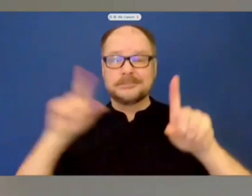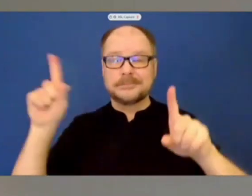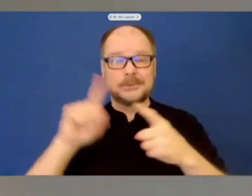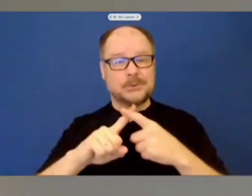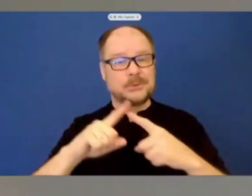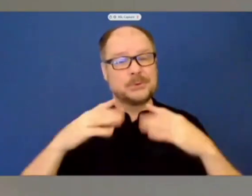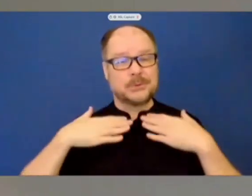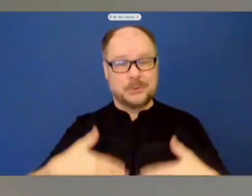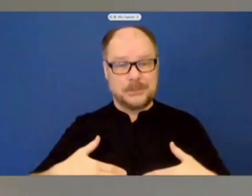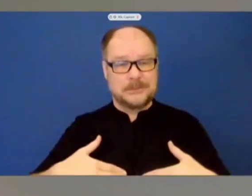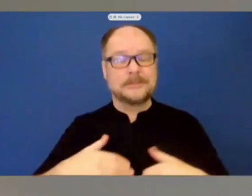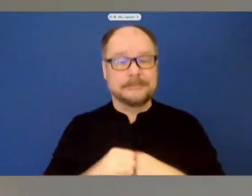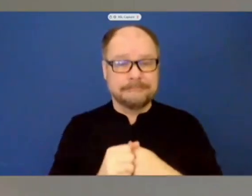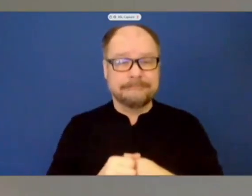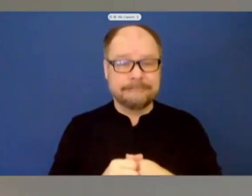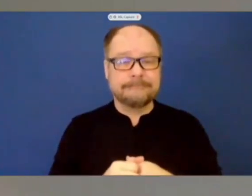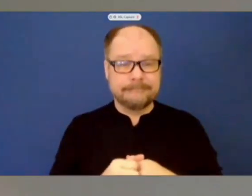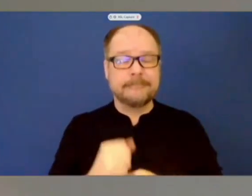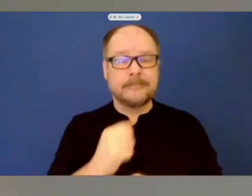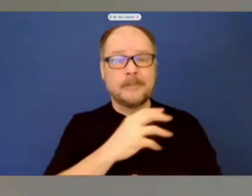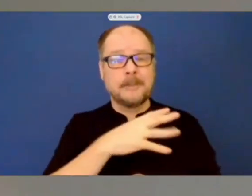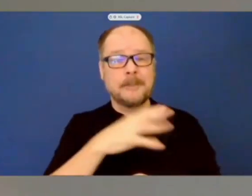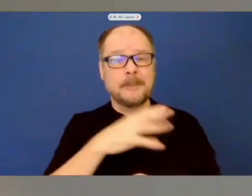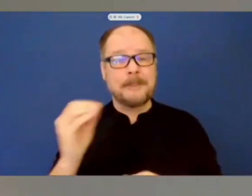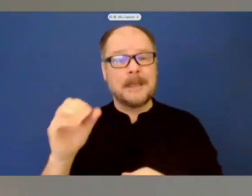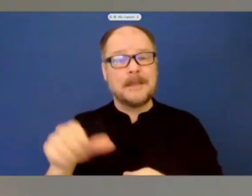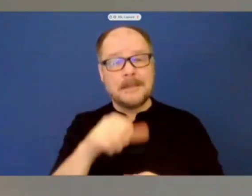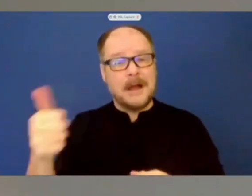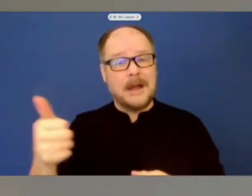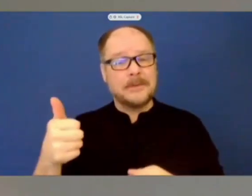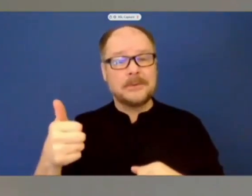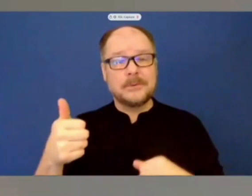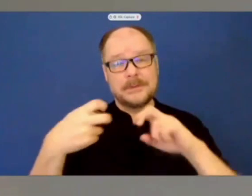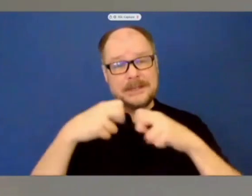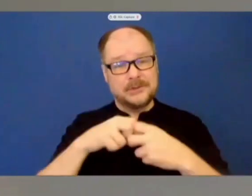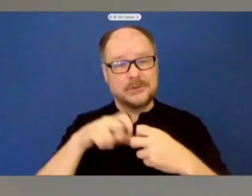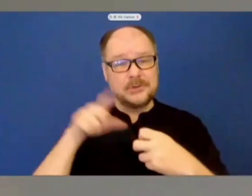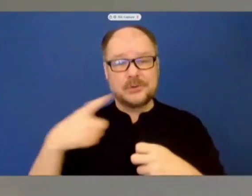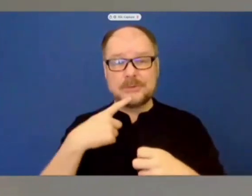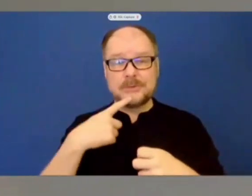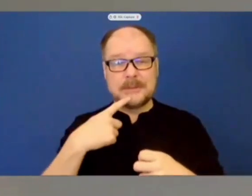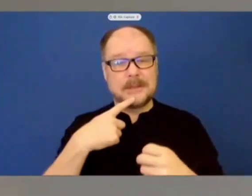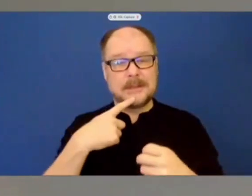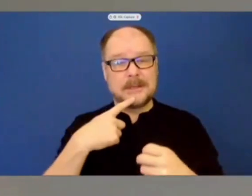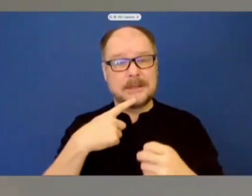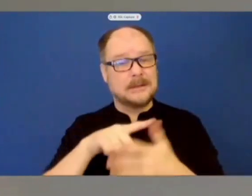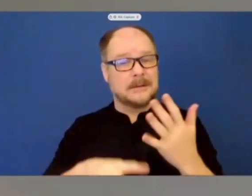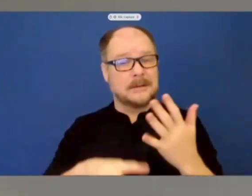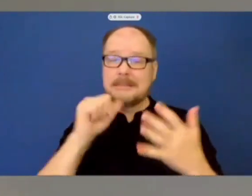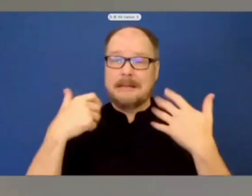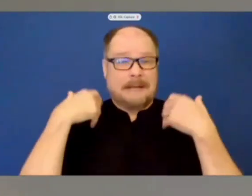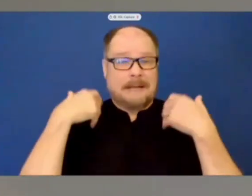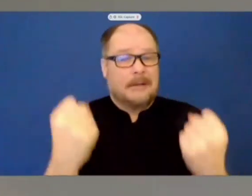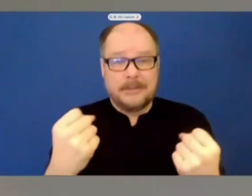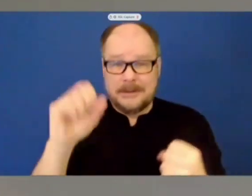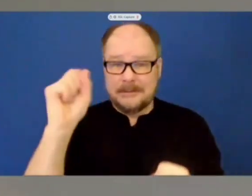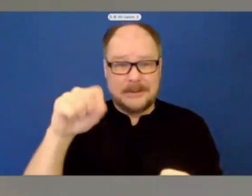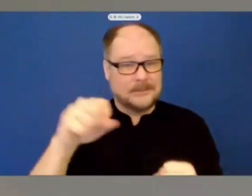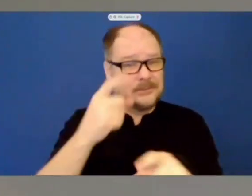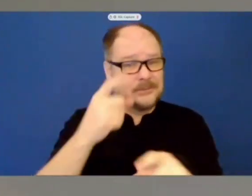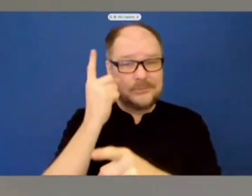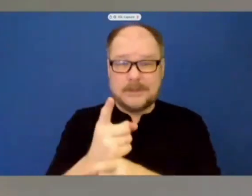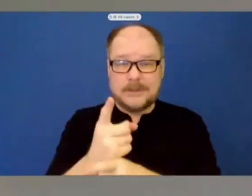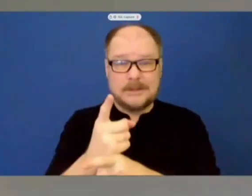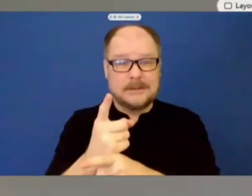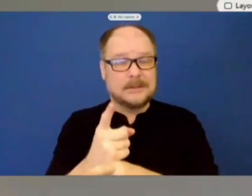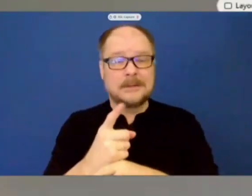about. The other issues are not healthy, you know, they're not healthy issues for anyone to live in, situations for them to live